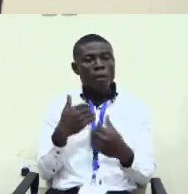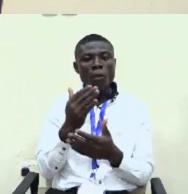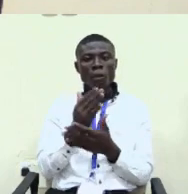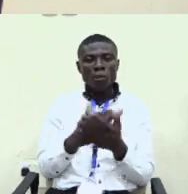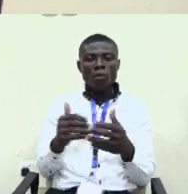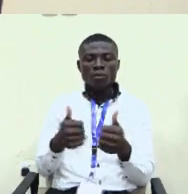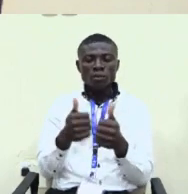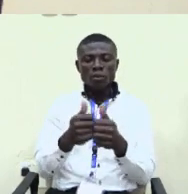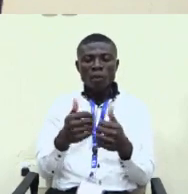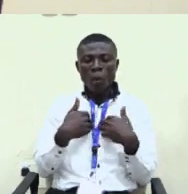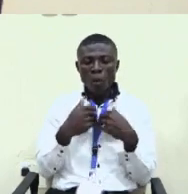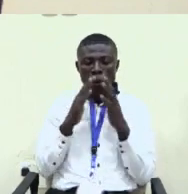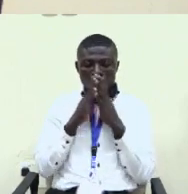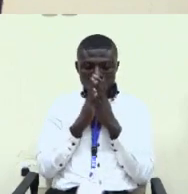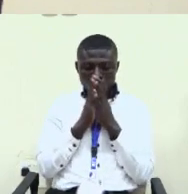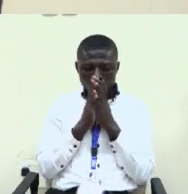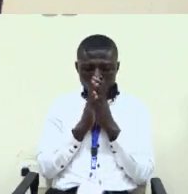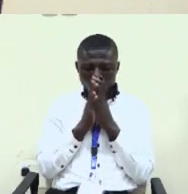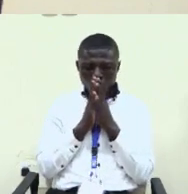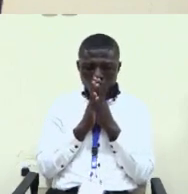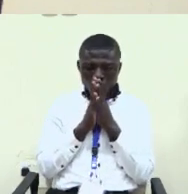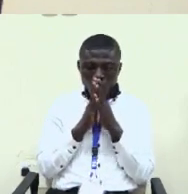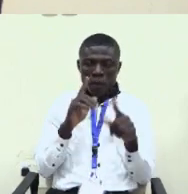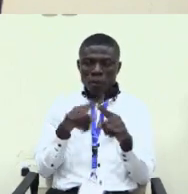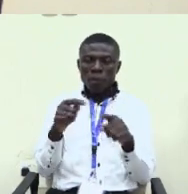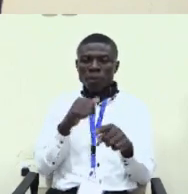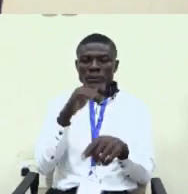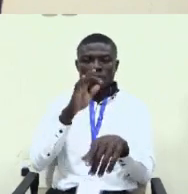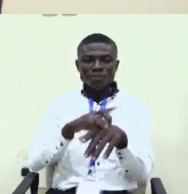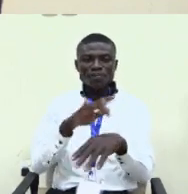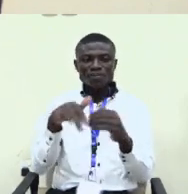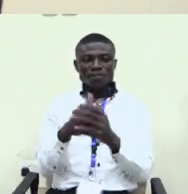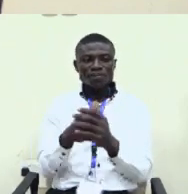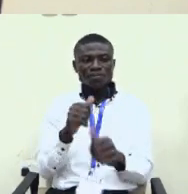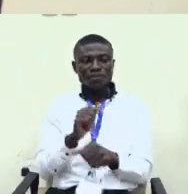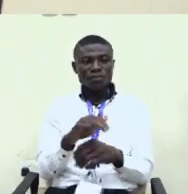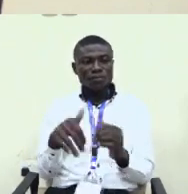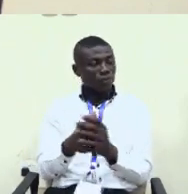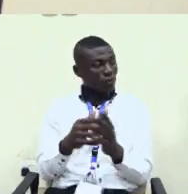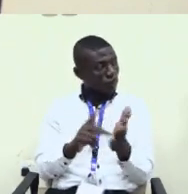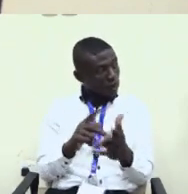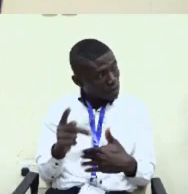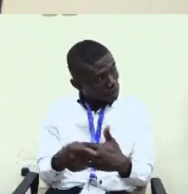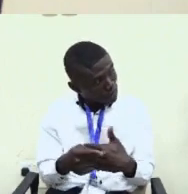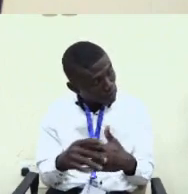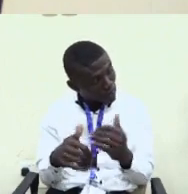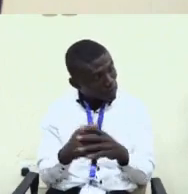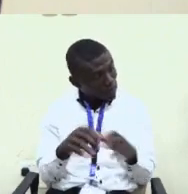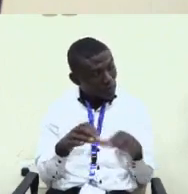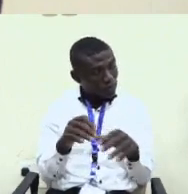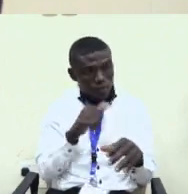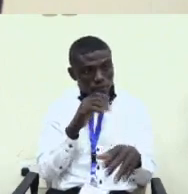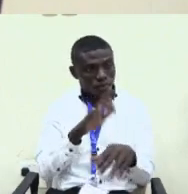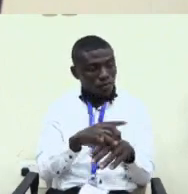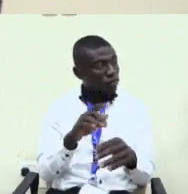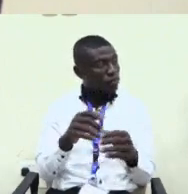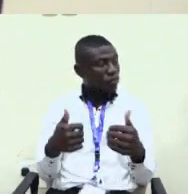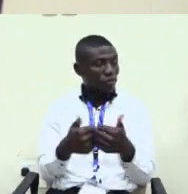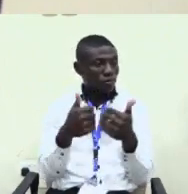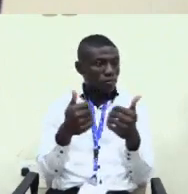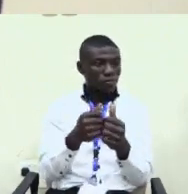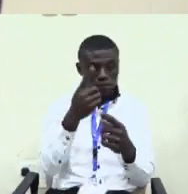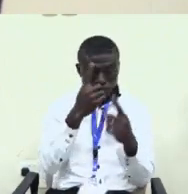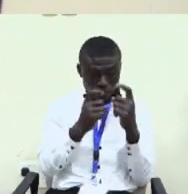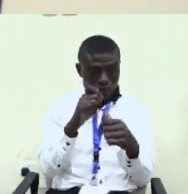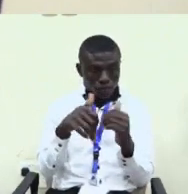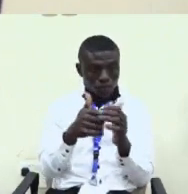some challenges, but it did not really affect the program or the activities. The challenges were because it